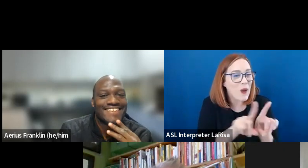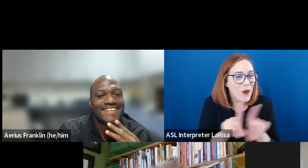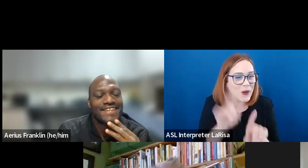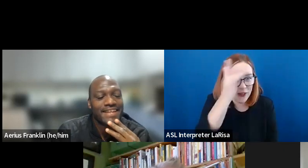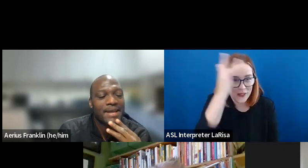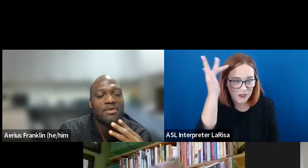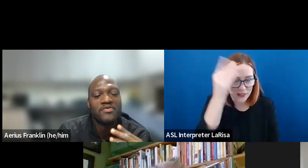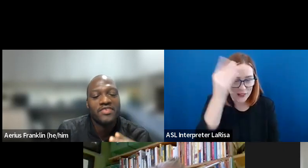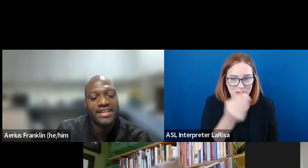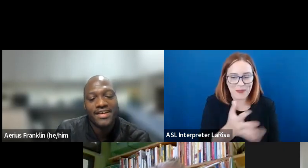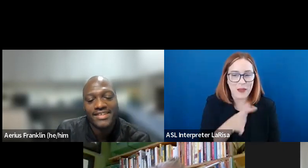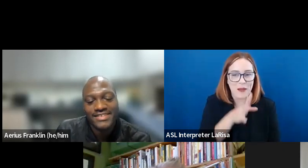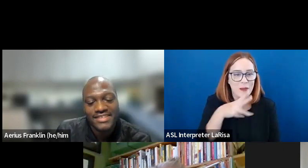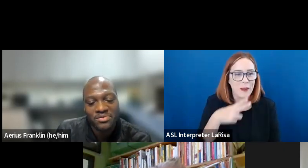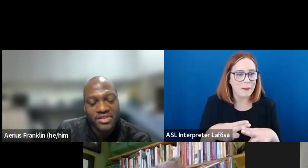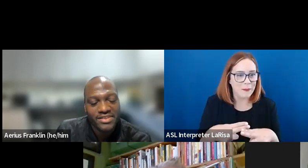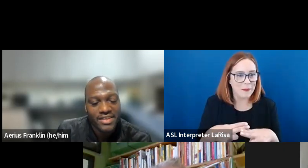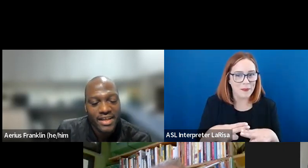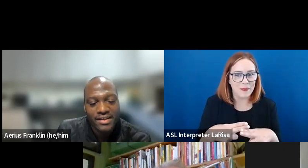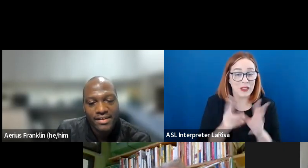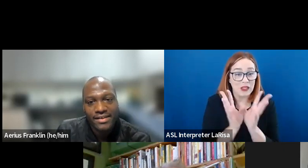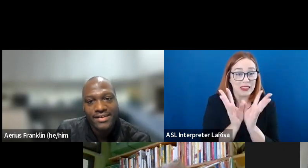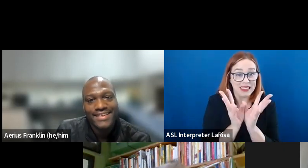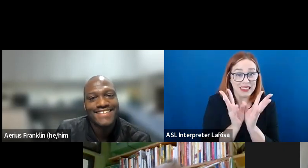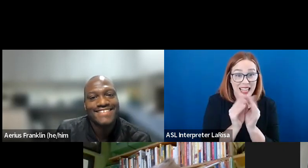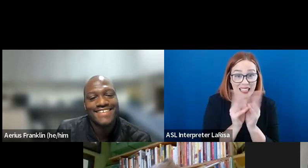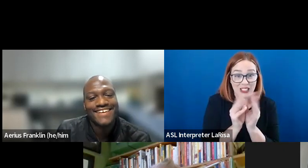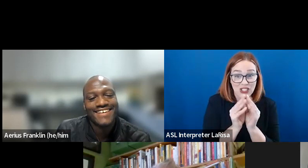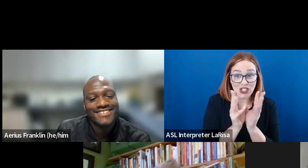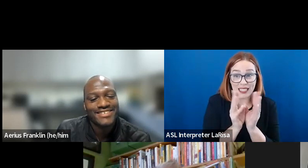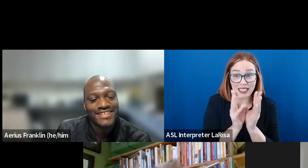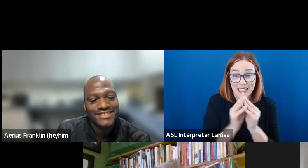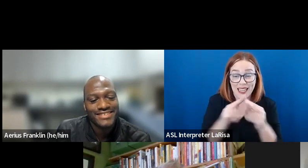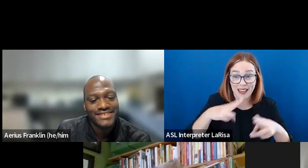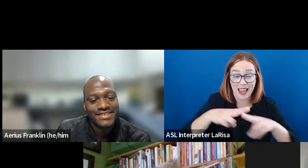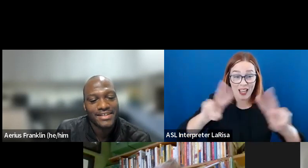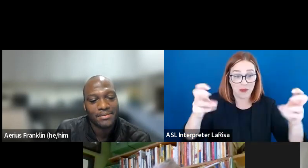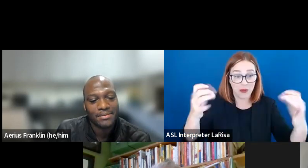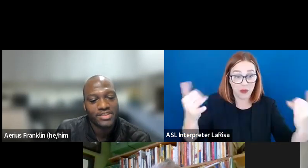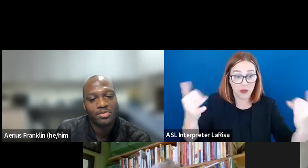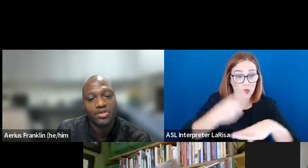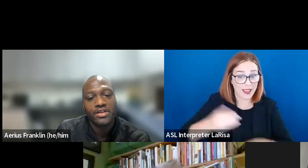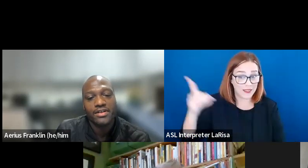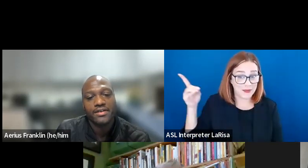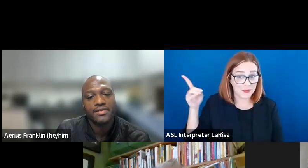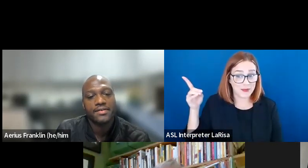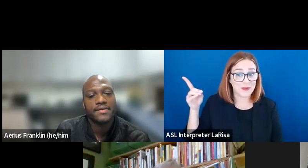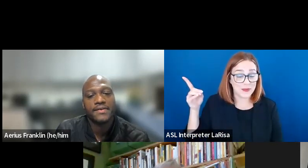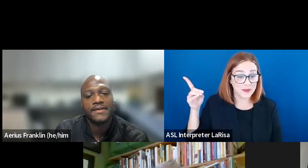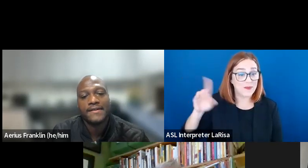mention the name of the session we're in today. It's the introduction to peer support.